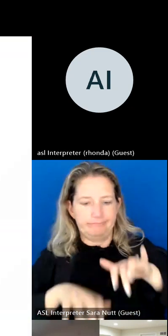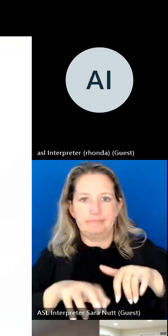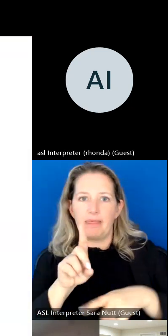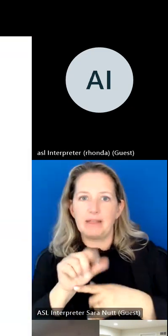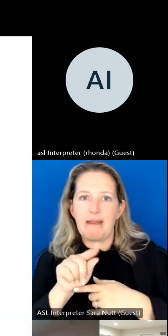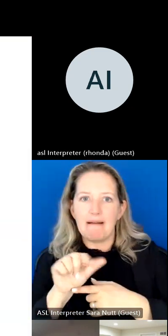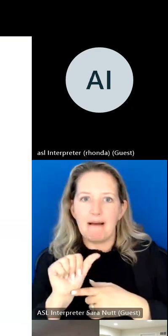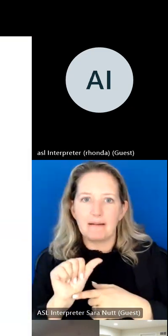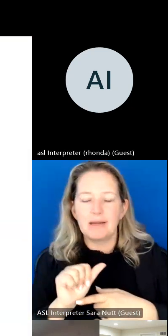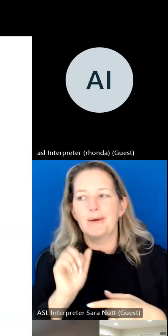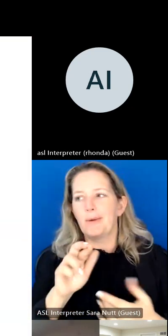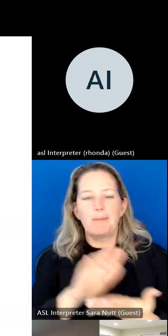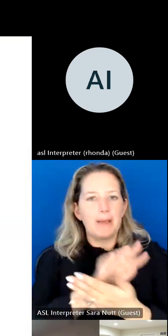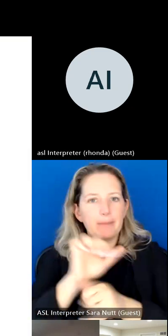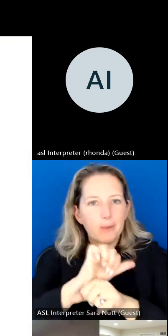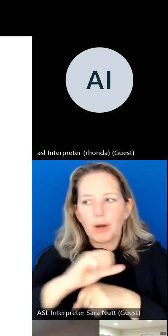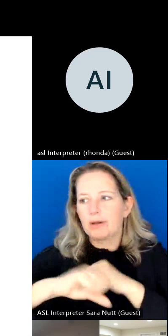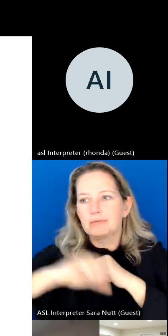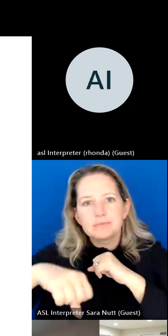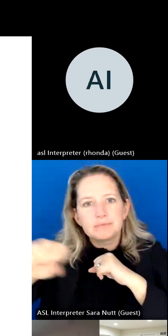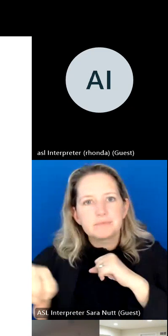that the paperwork takes too long.